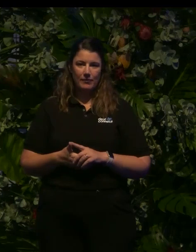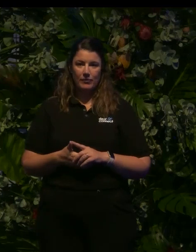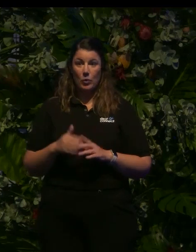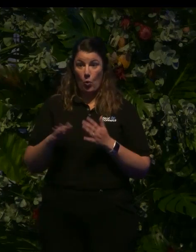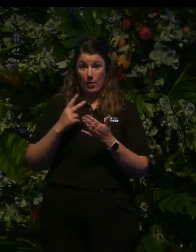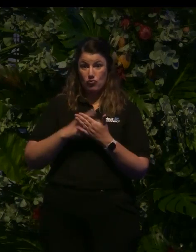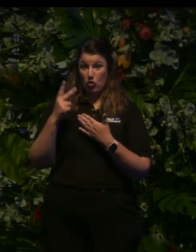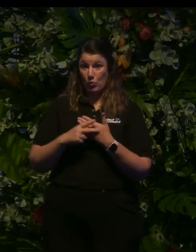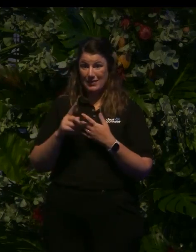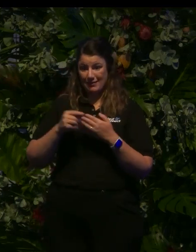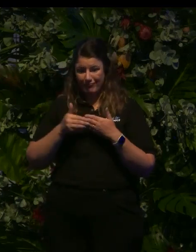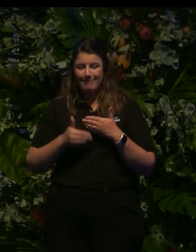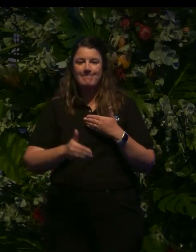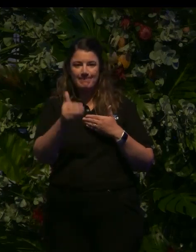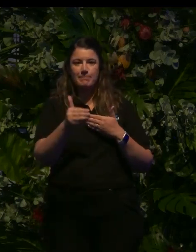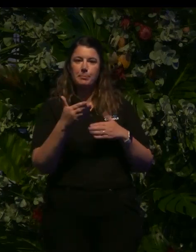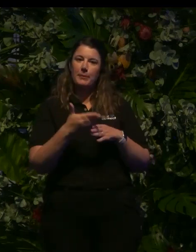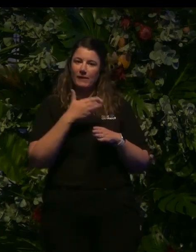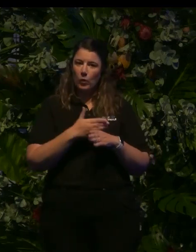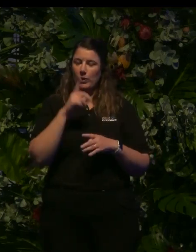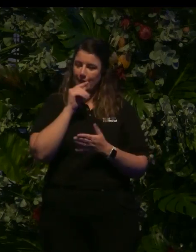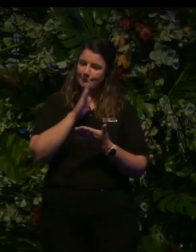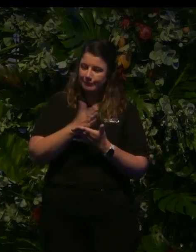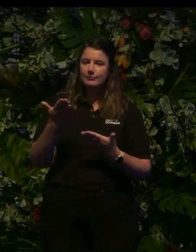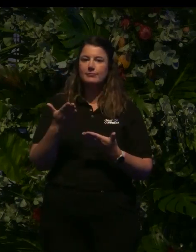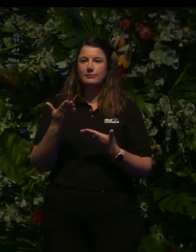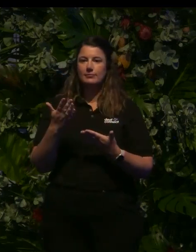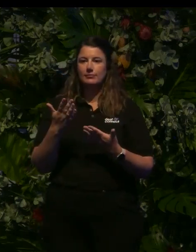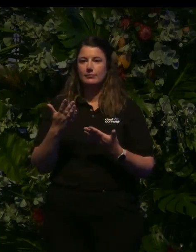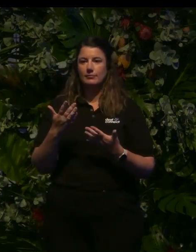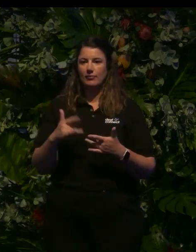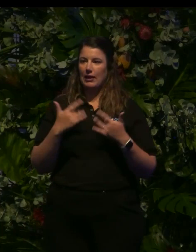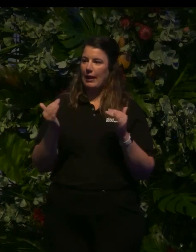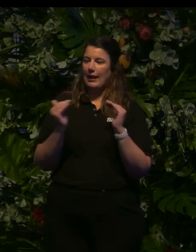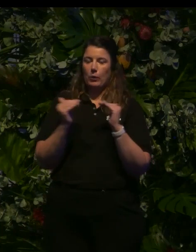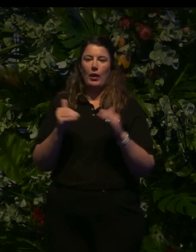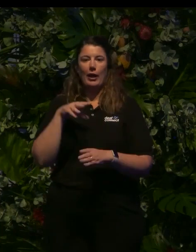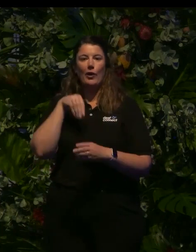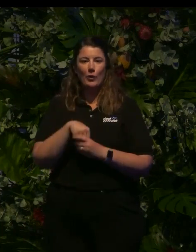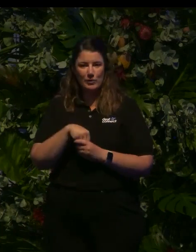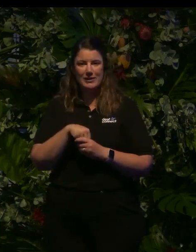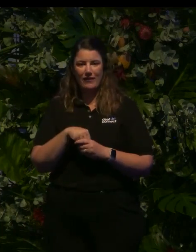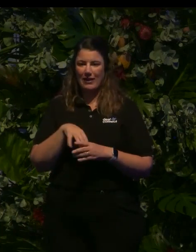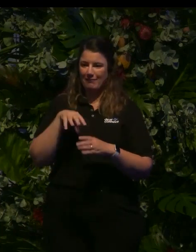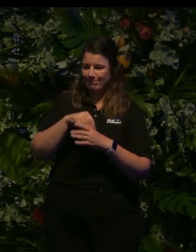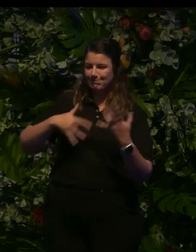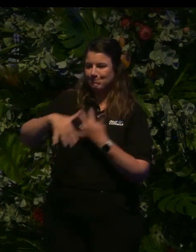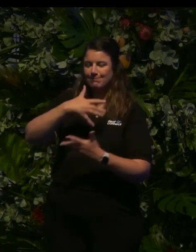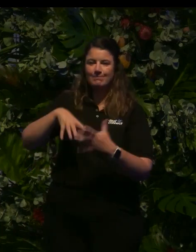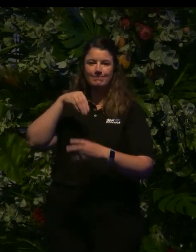the progress that we still have to make before we can truly build equal, inclusive, and diversified